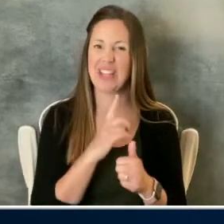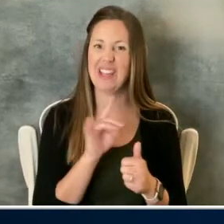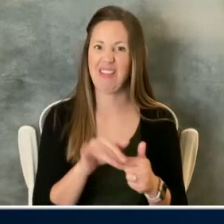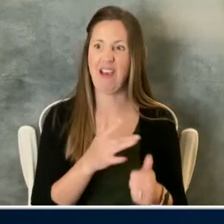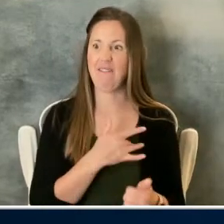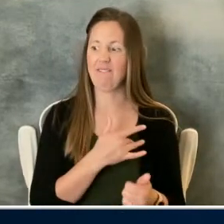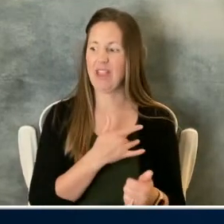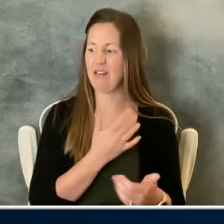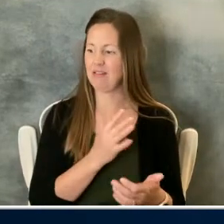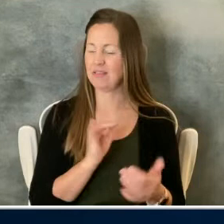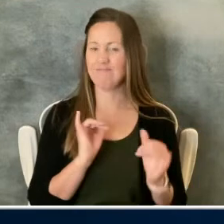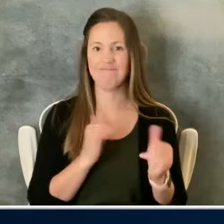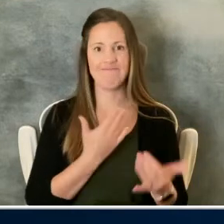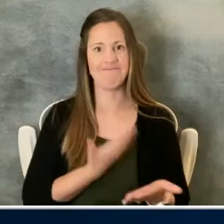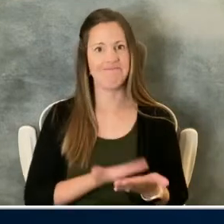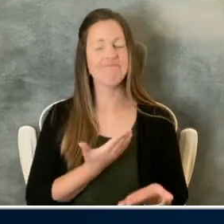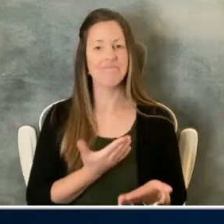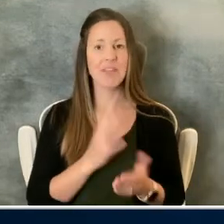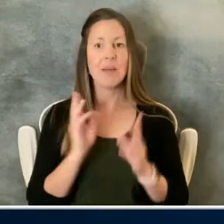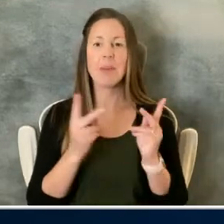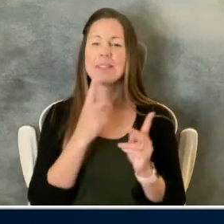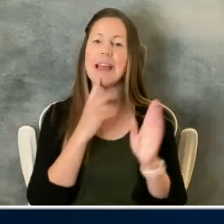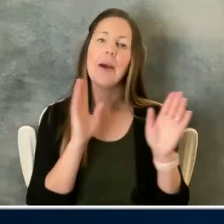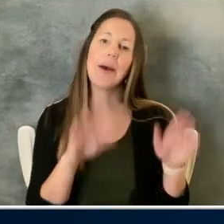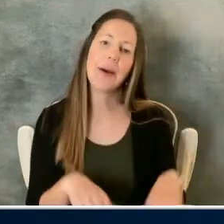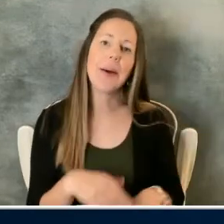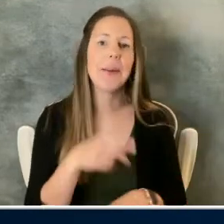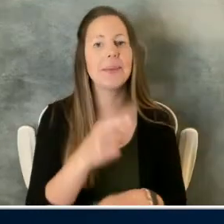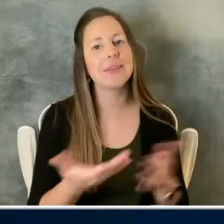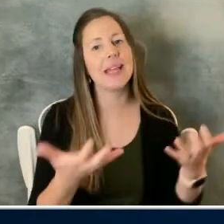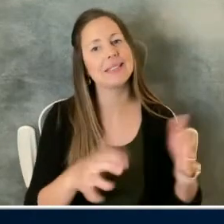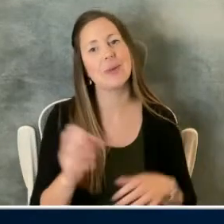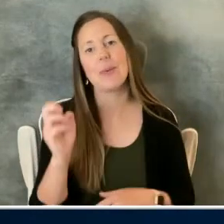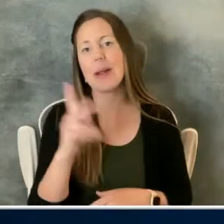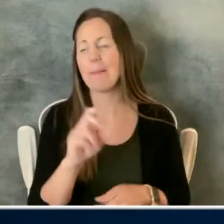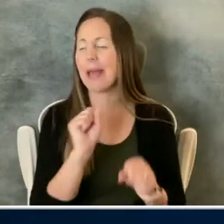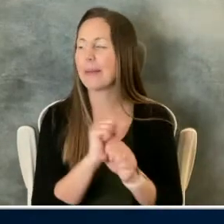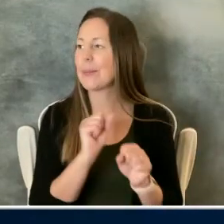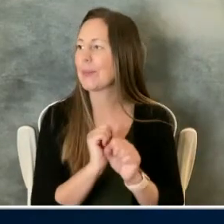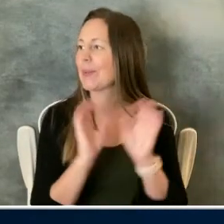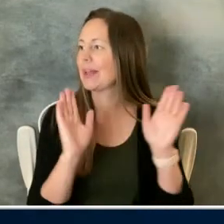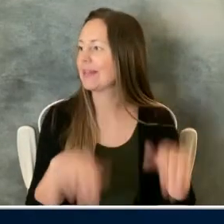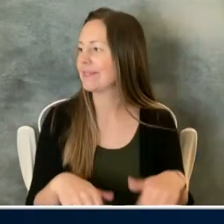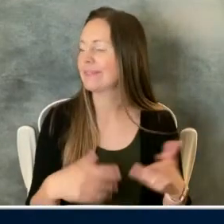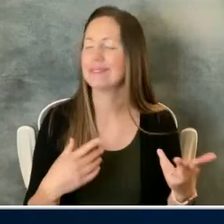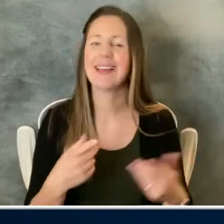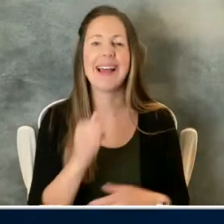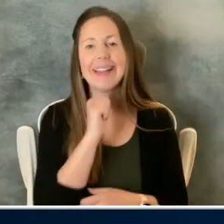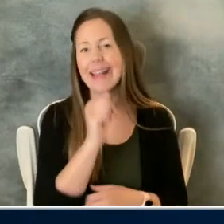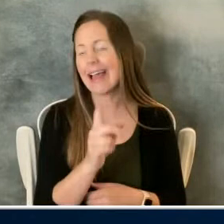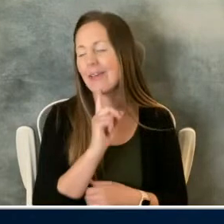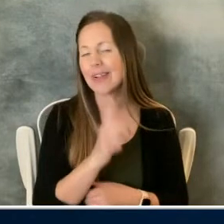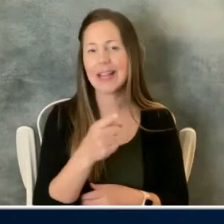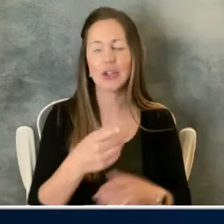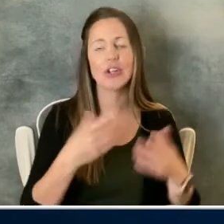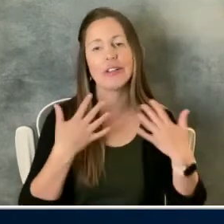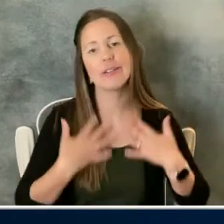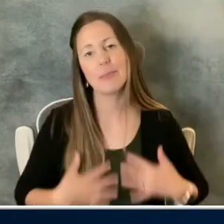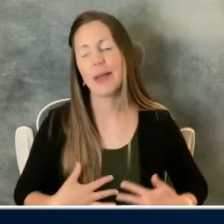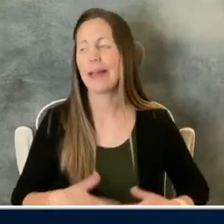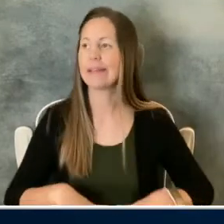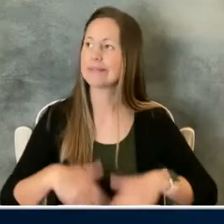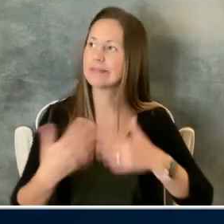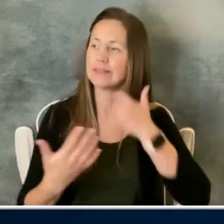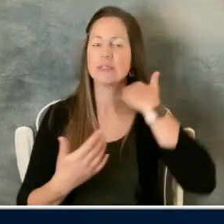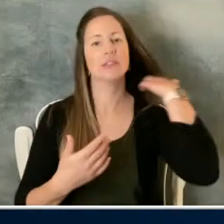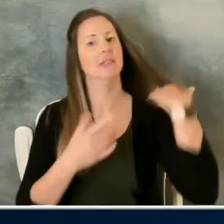been people who said, oh, they just don't want to go back to work. It's kind of like what you used to hear about chronic fatigue syndrome. Oh, that's not real. You're just depressed. Oh, you know. And clearly, chronic